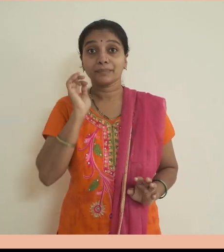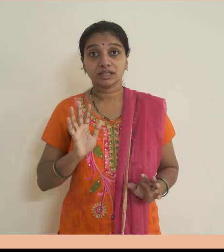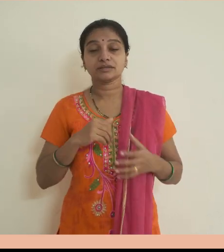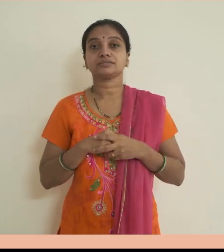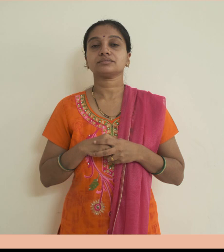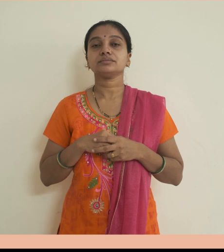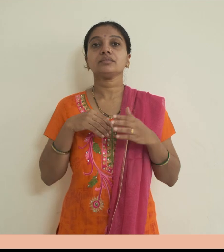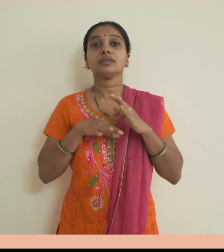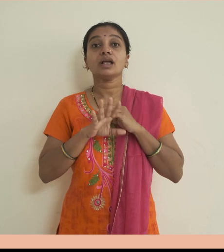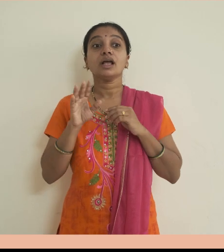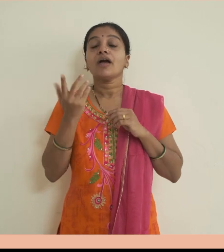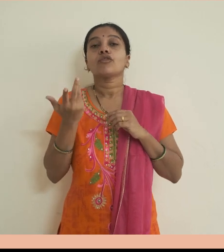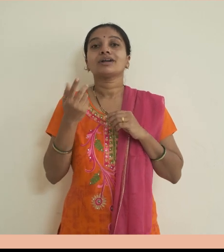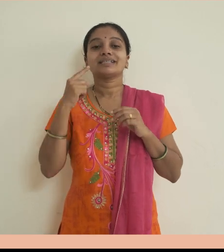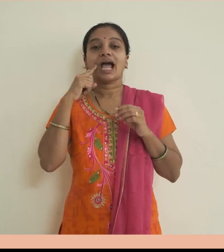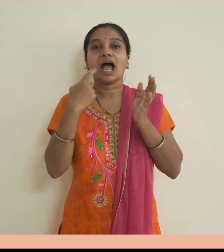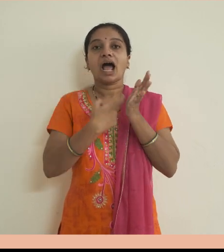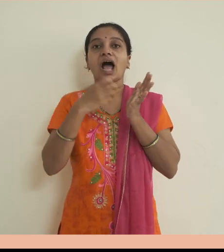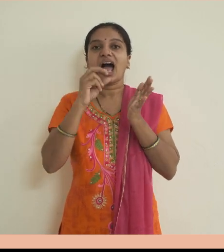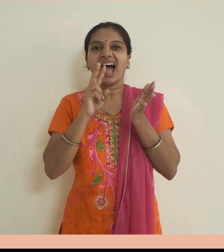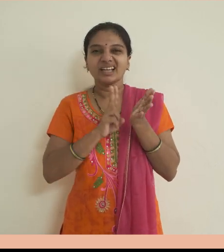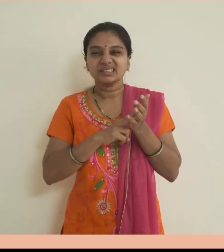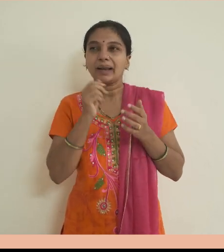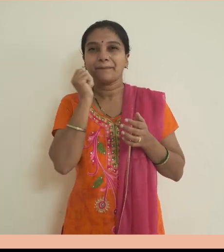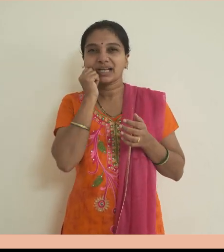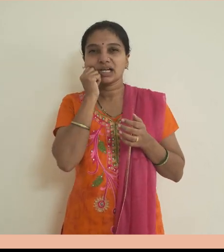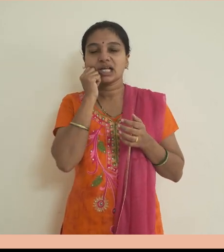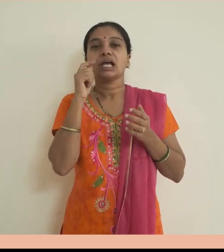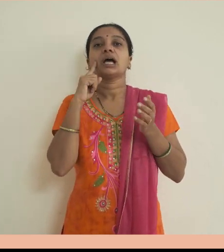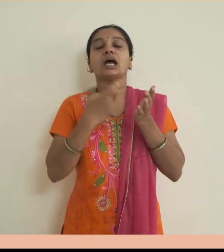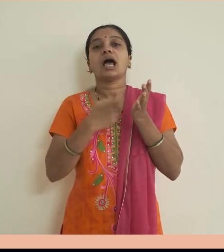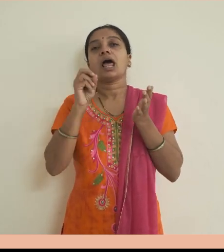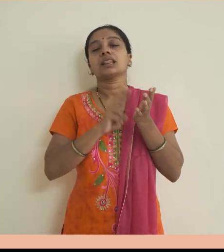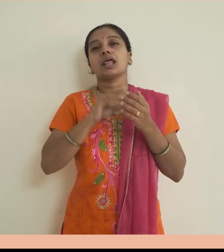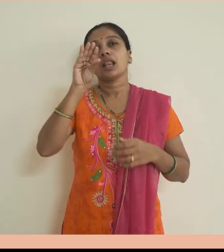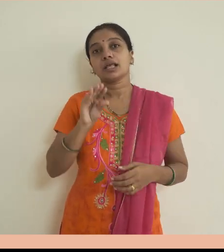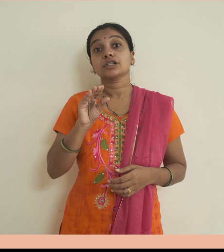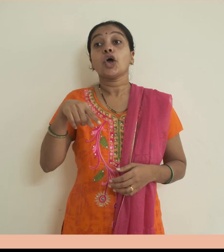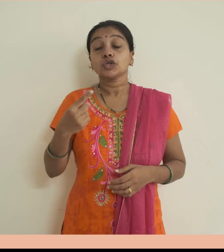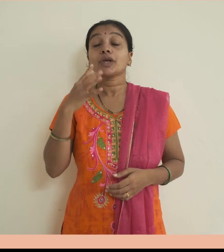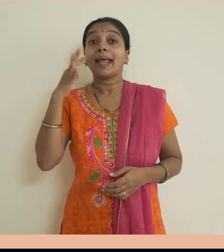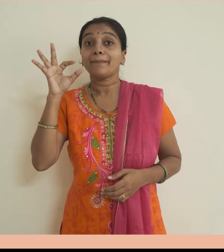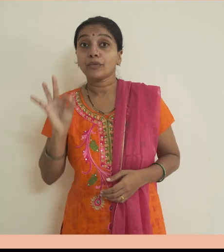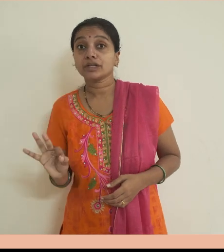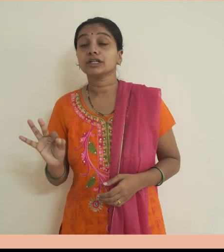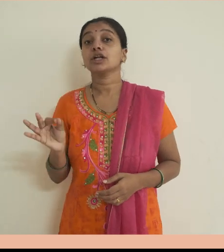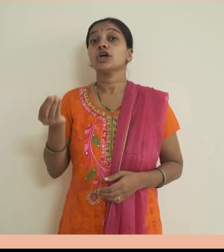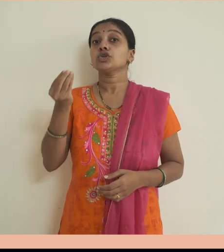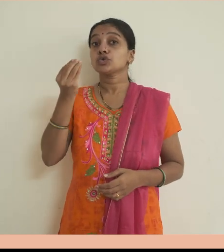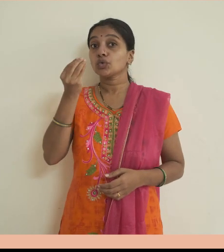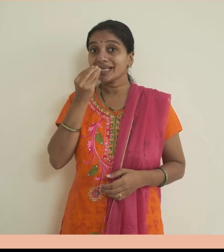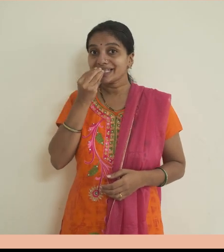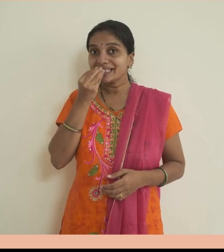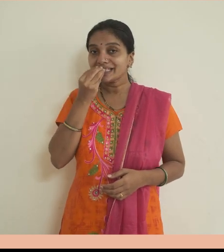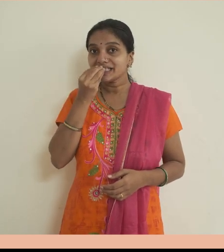blood during periods can cause iron deficiency, and hence it is advised to have iron-rich food like